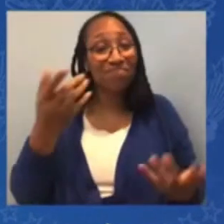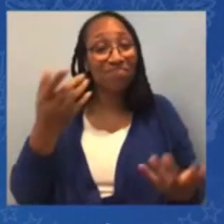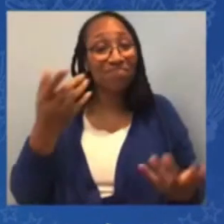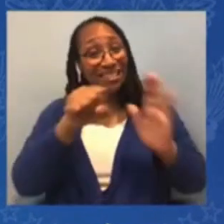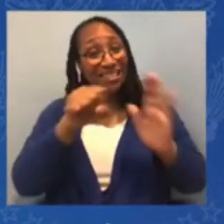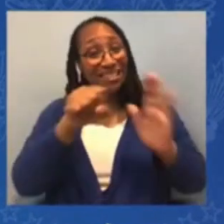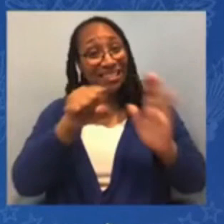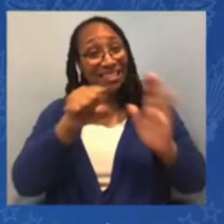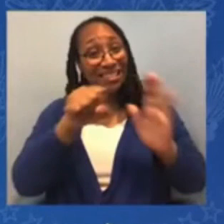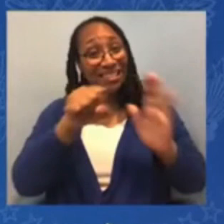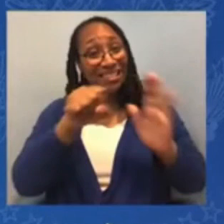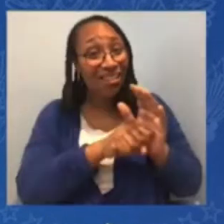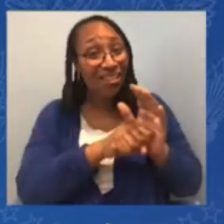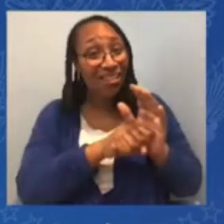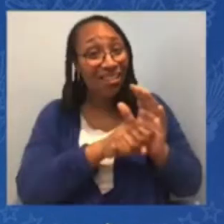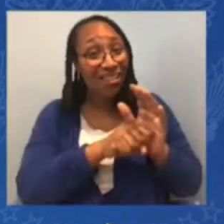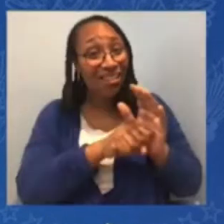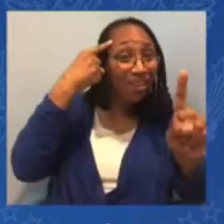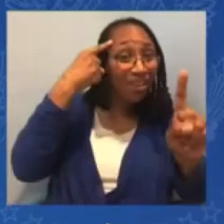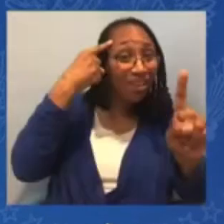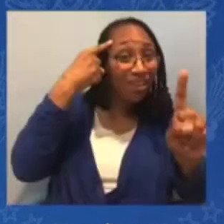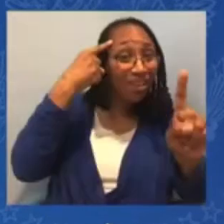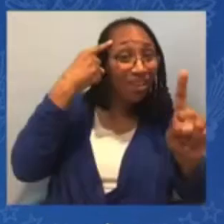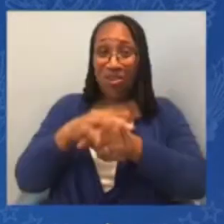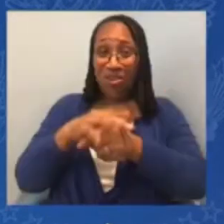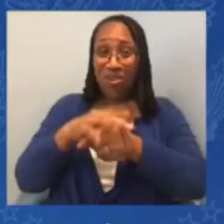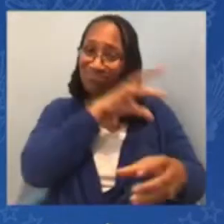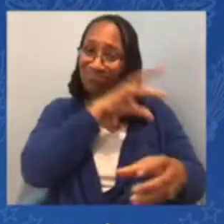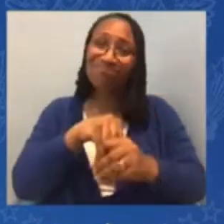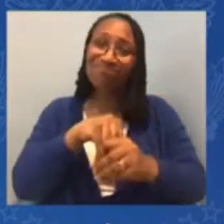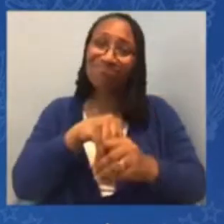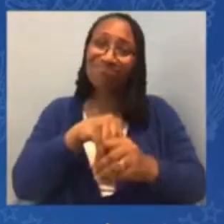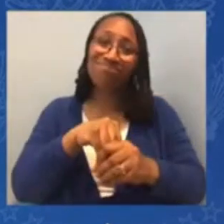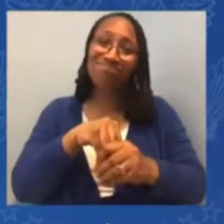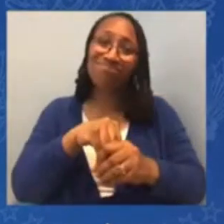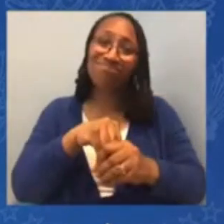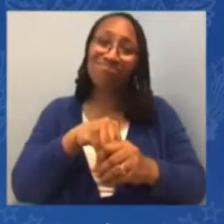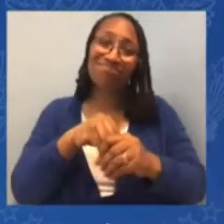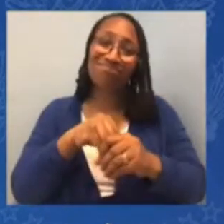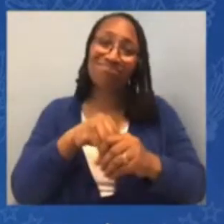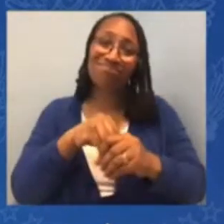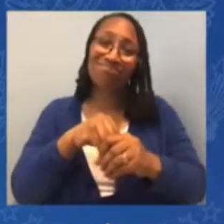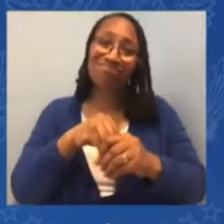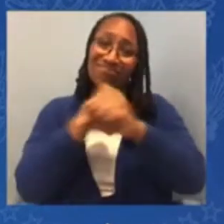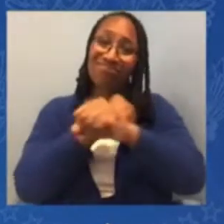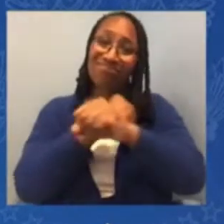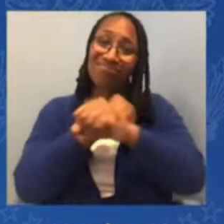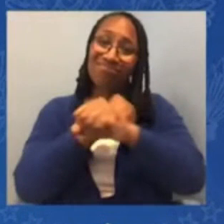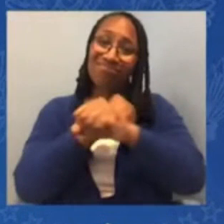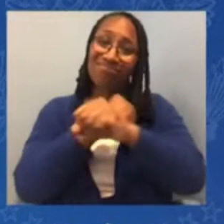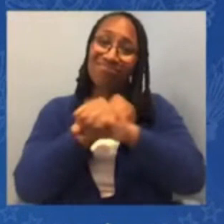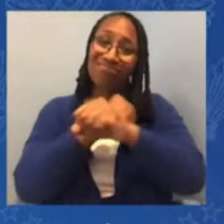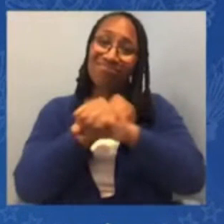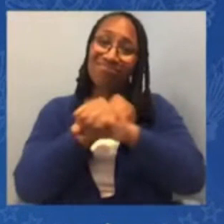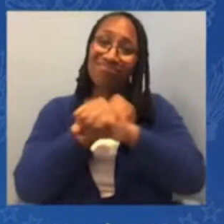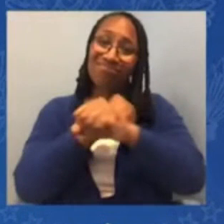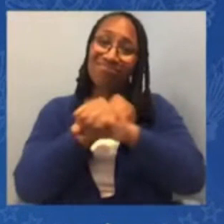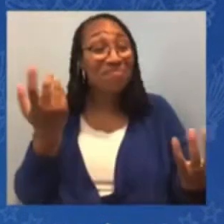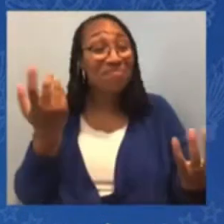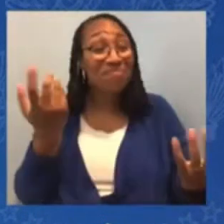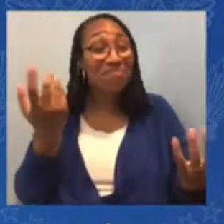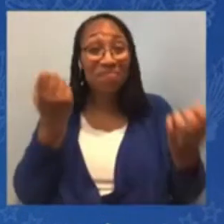Not every state has a governor as competent as Governor Lamont, and I mean that. But they can do a lot more. Look what